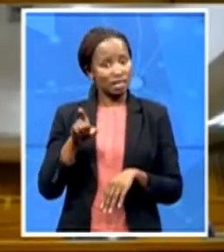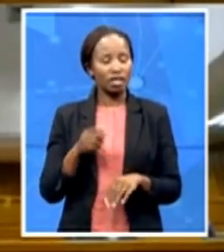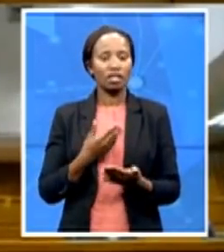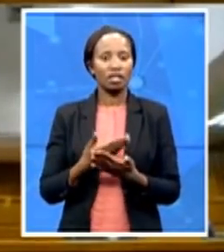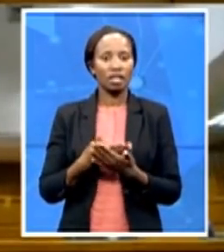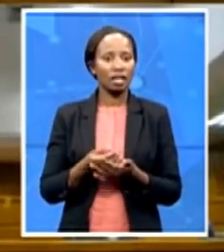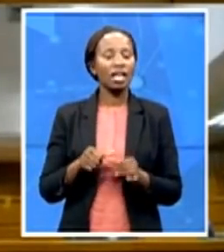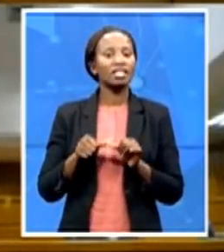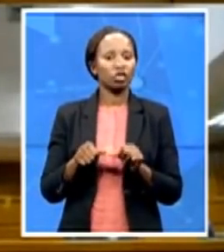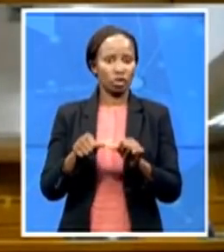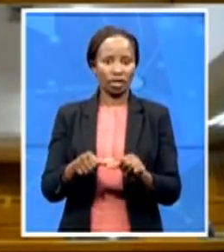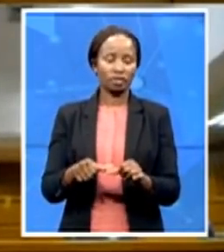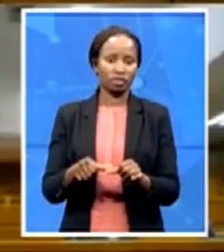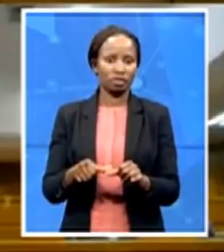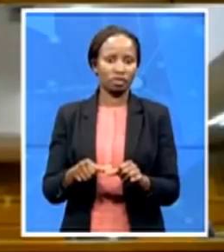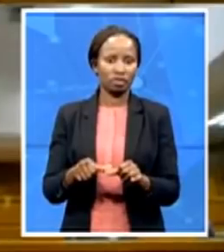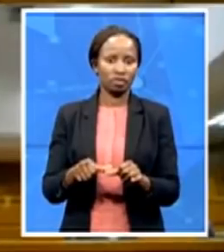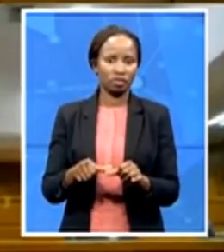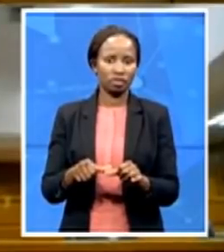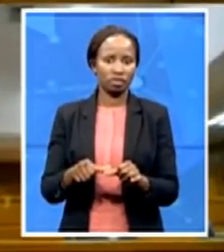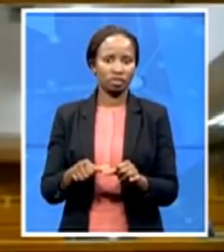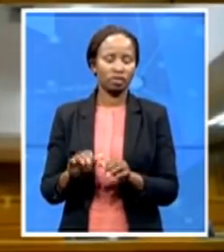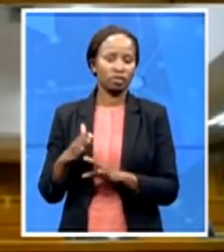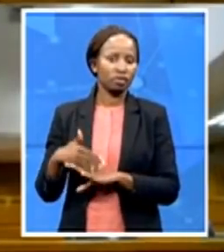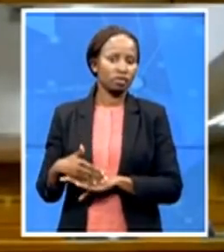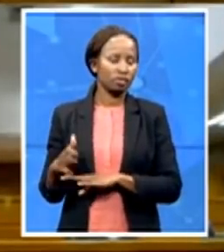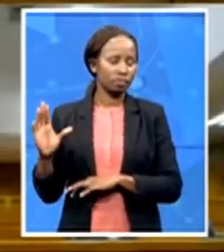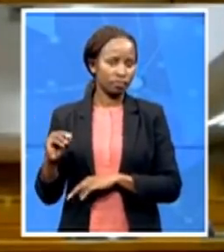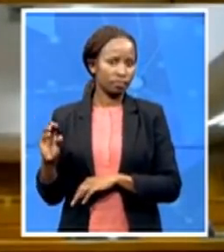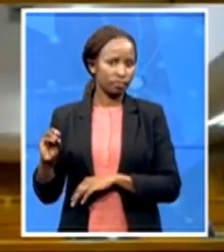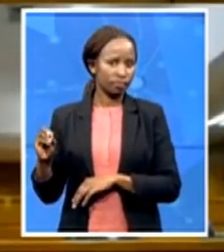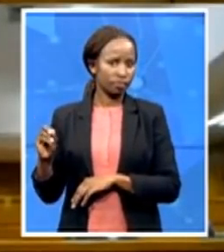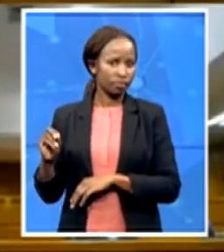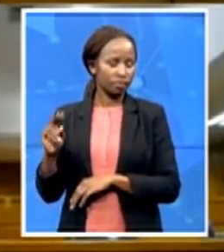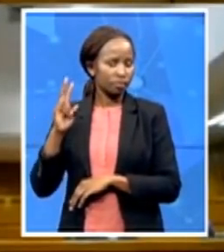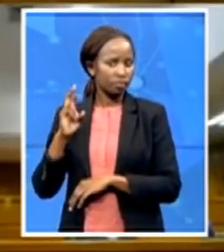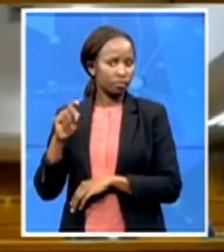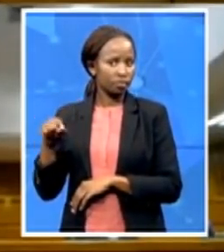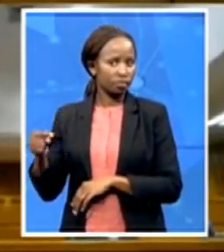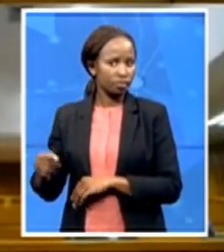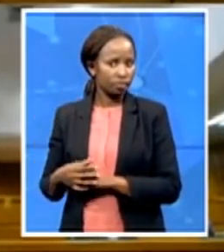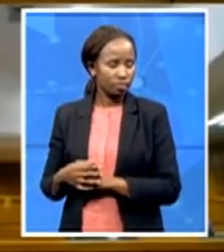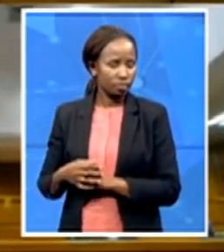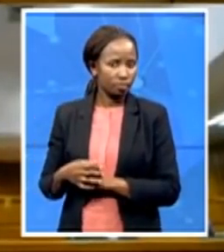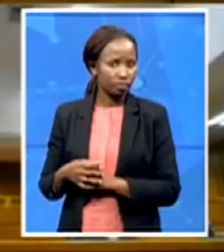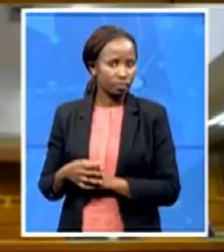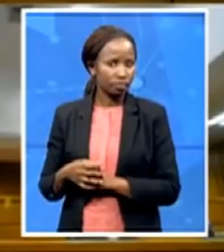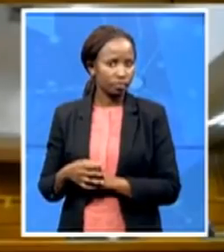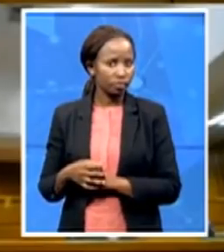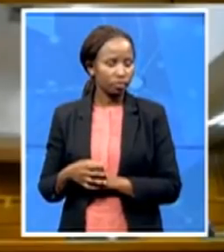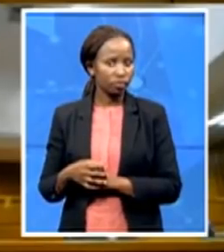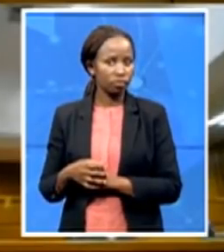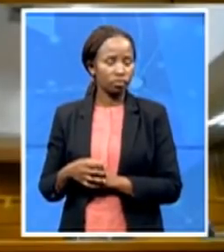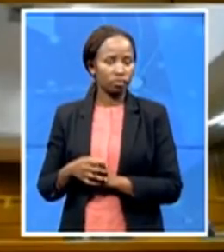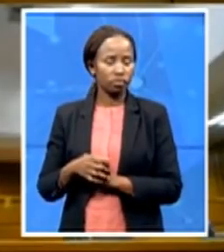Mr. Breitenbach, yesterday the applicants have been simple measure for